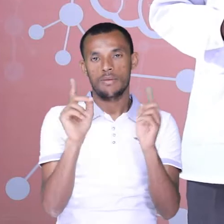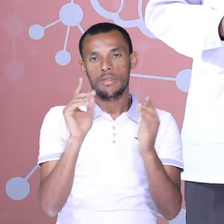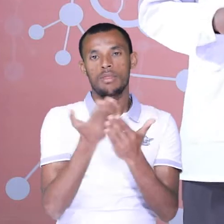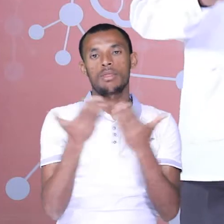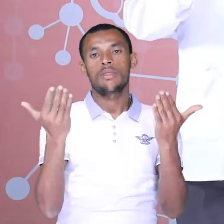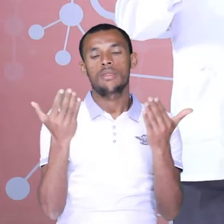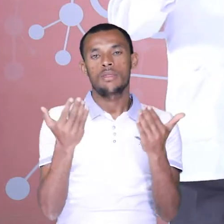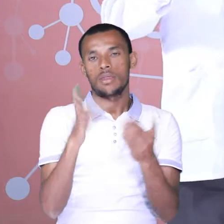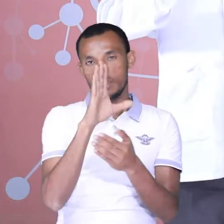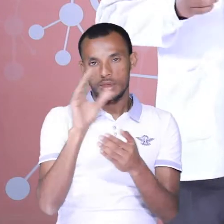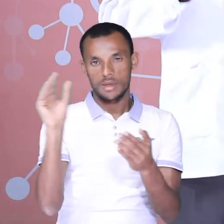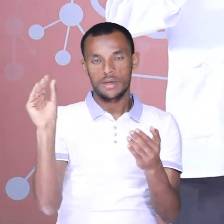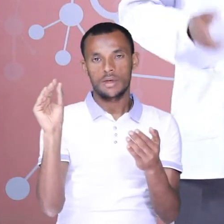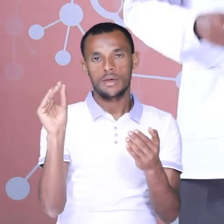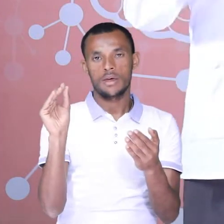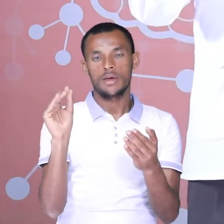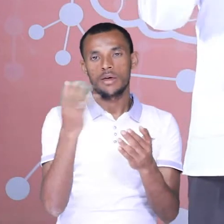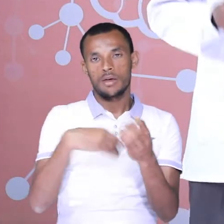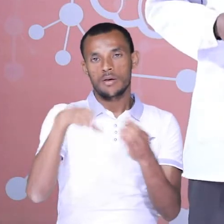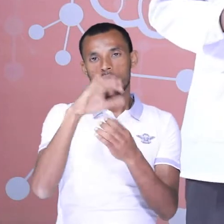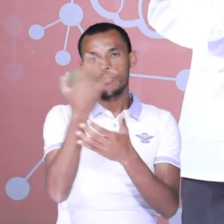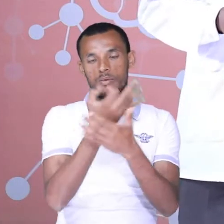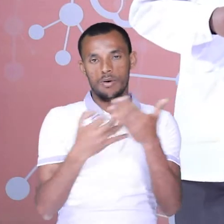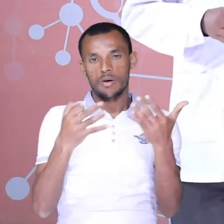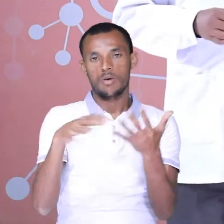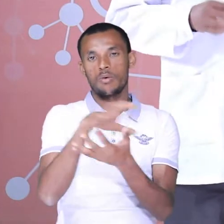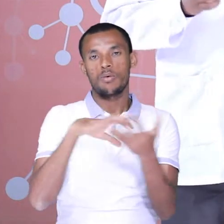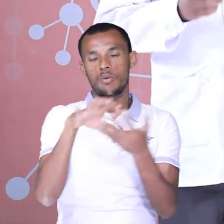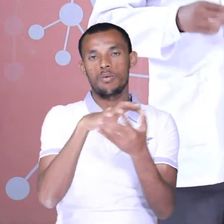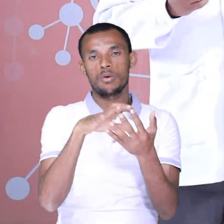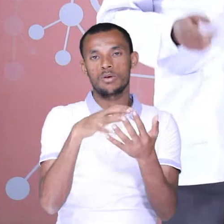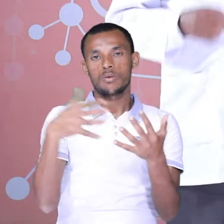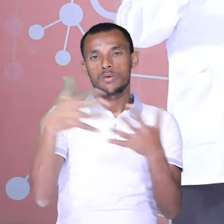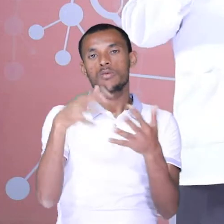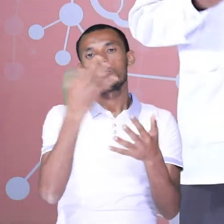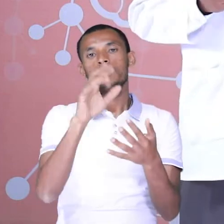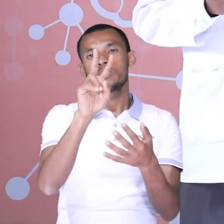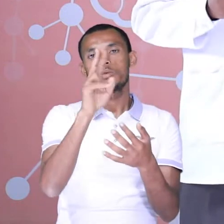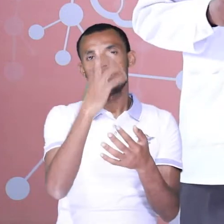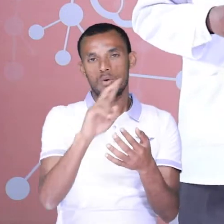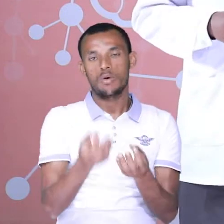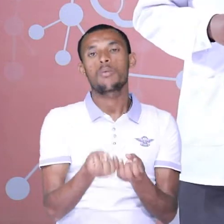elements. And chemical formulas of compounds is composed of two or more